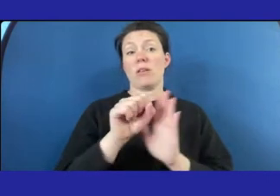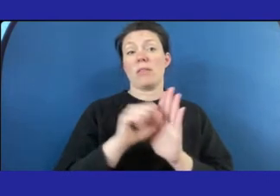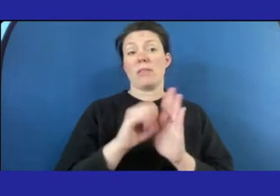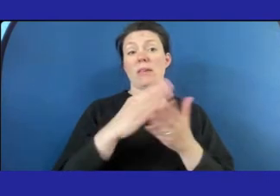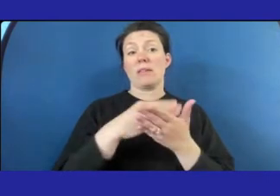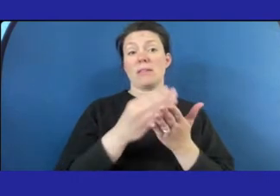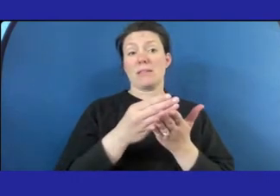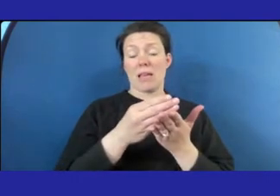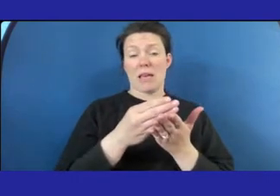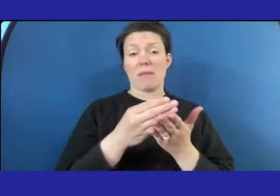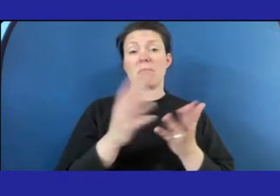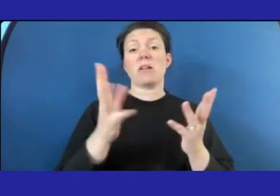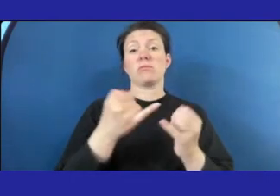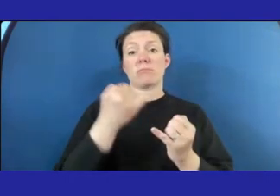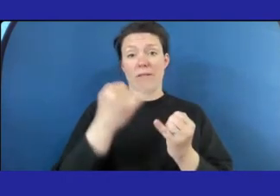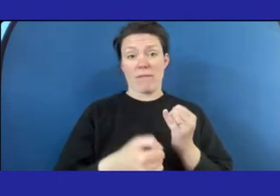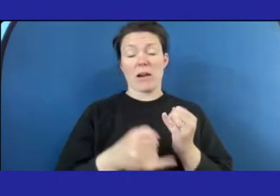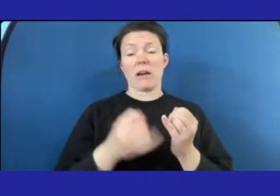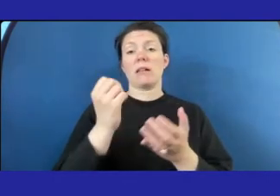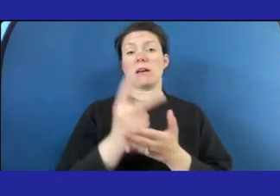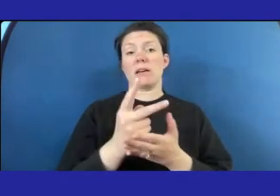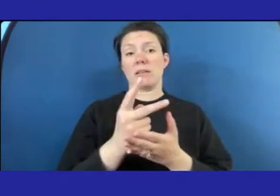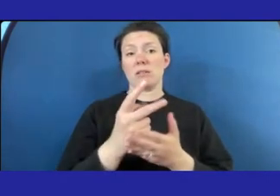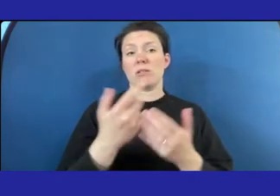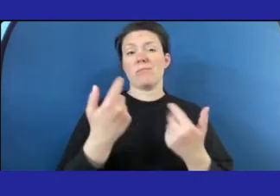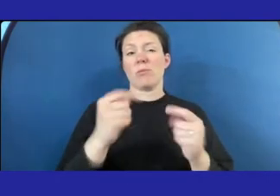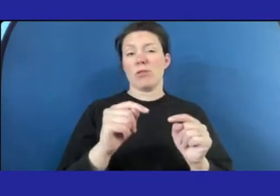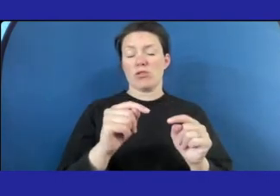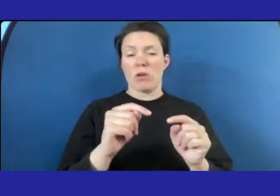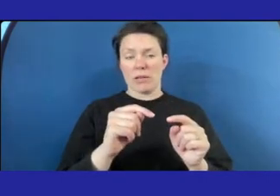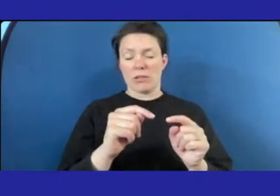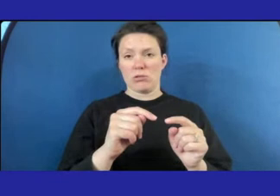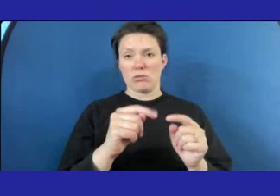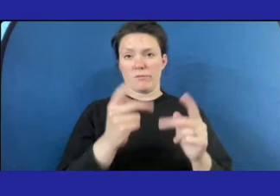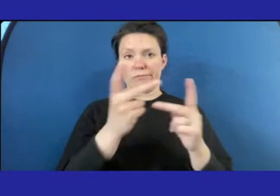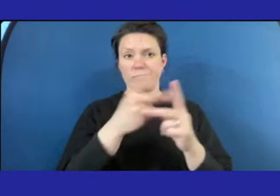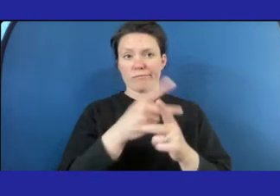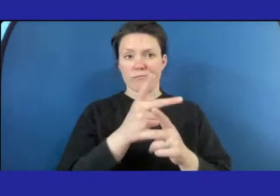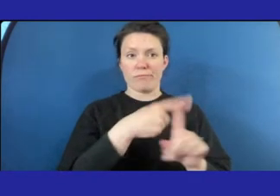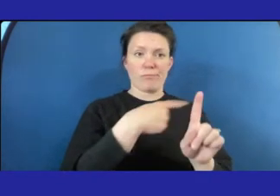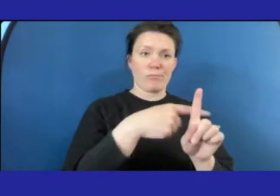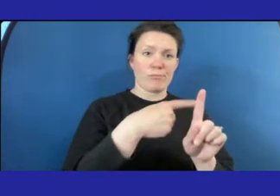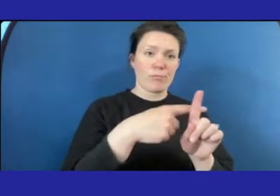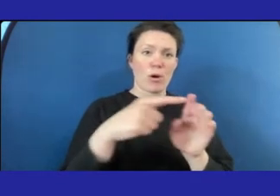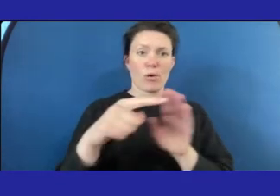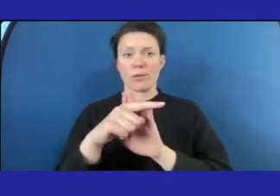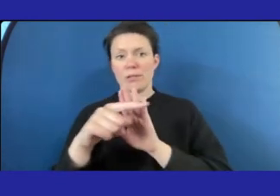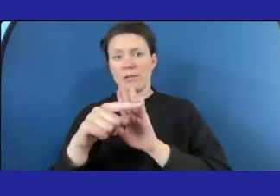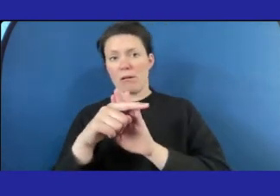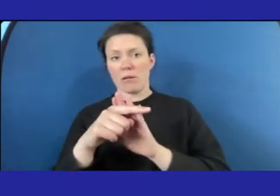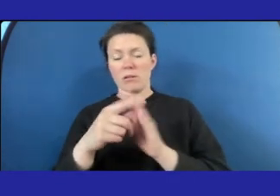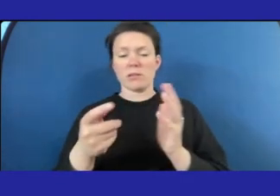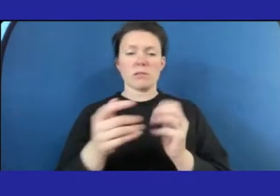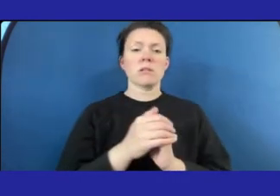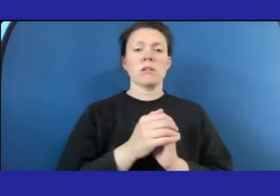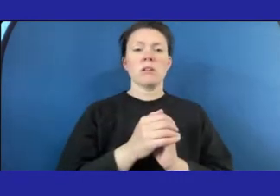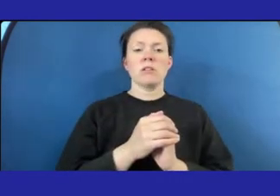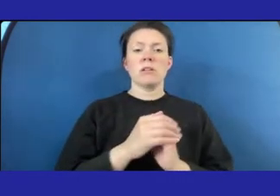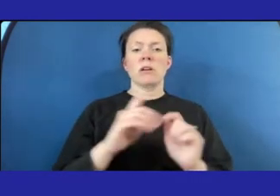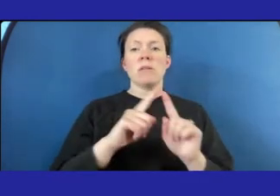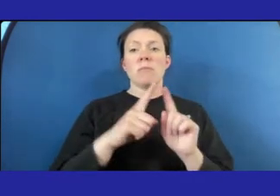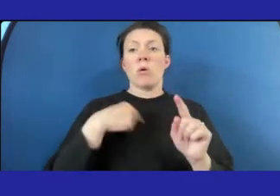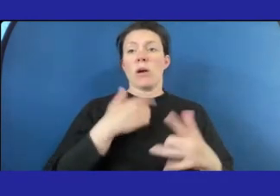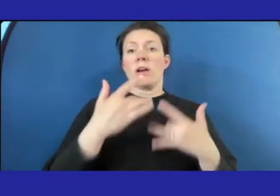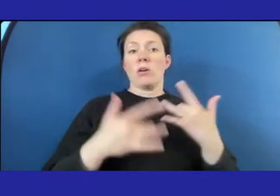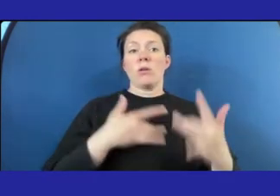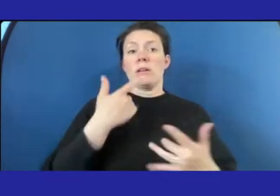was finalized. We're still trying to interpret the pros and cons and how we do. But we are excited